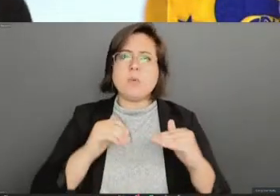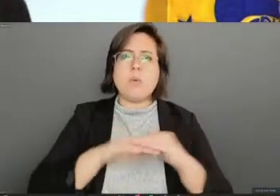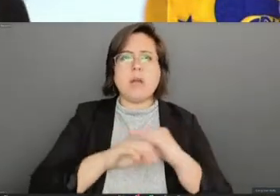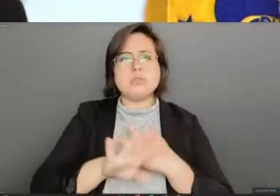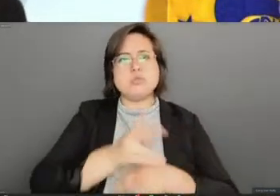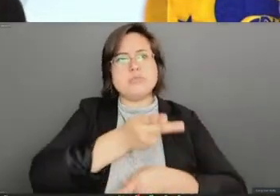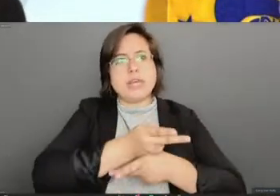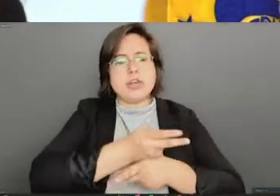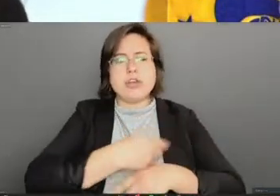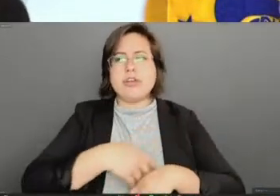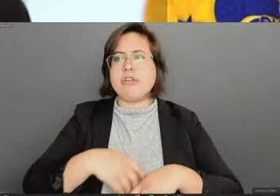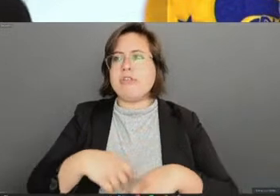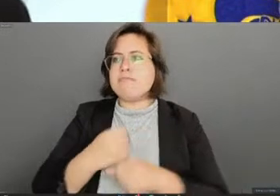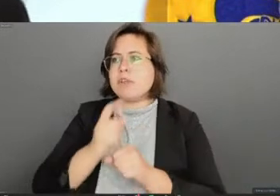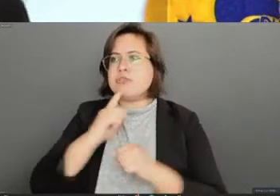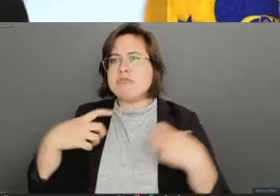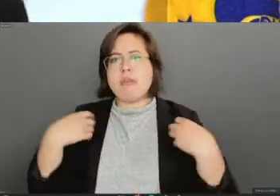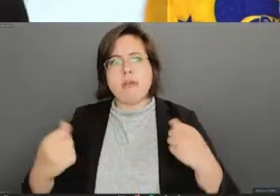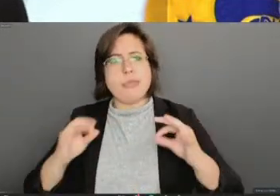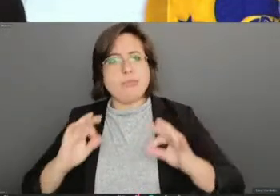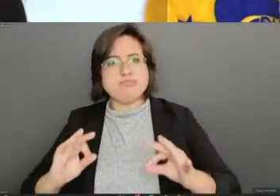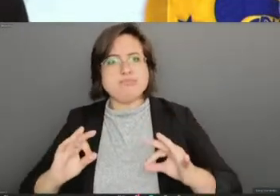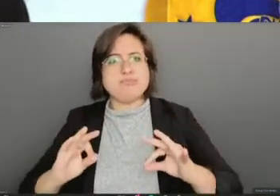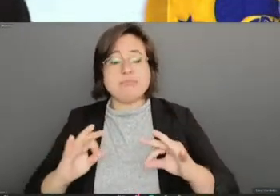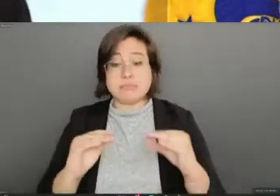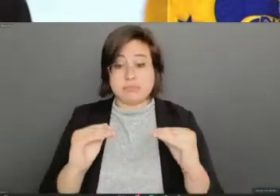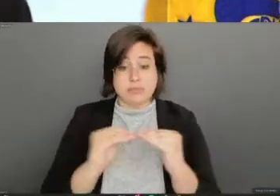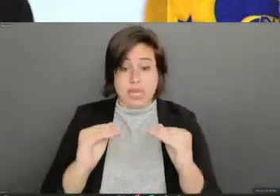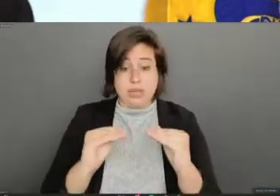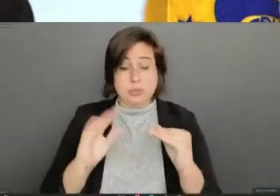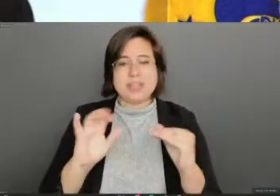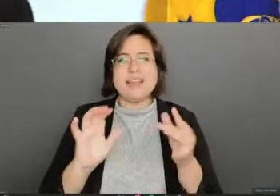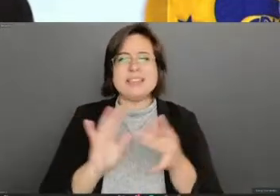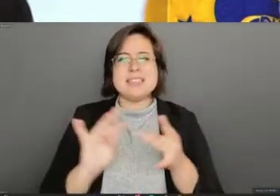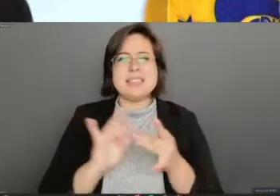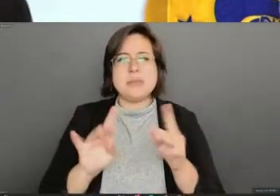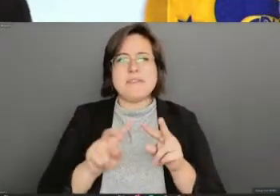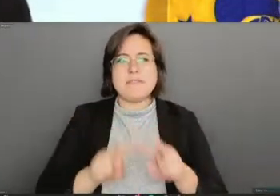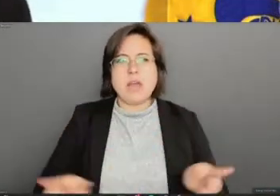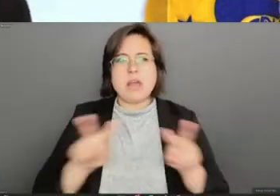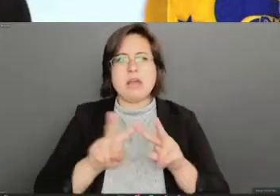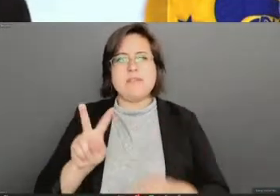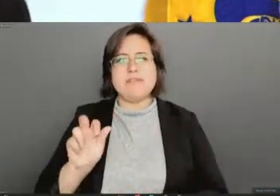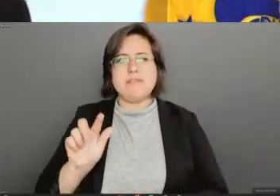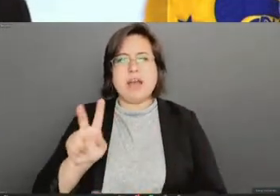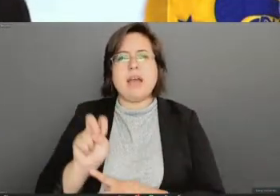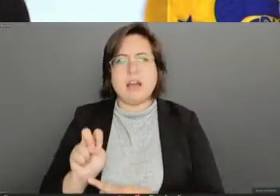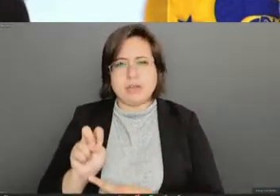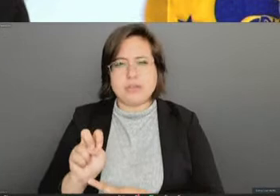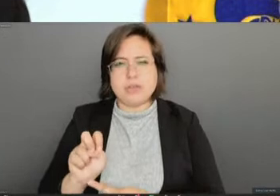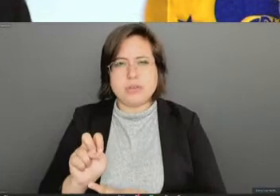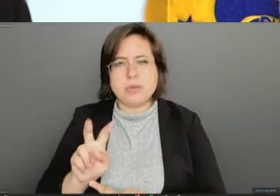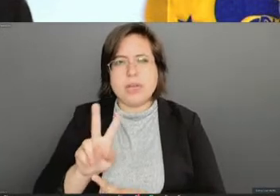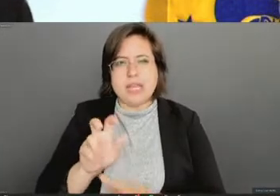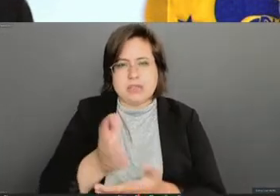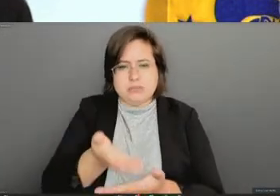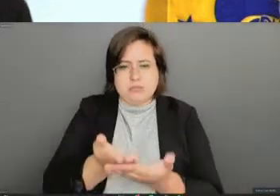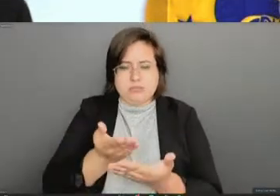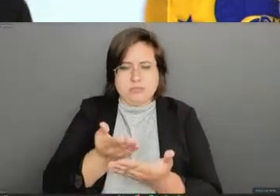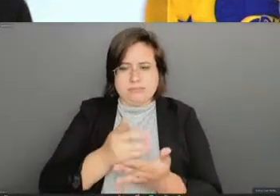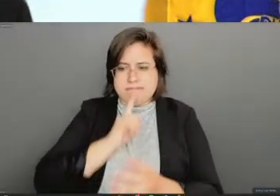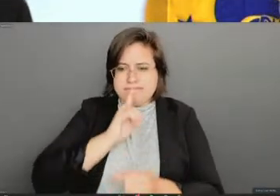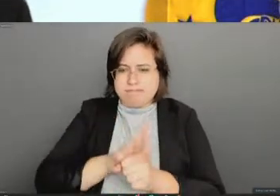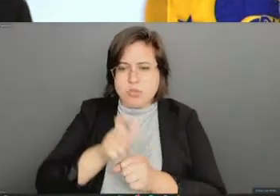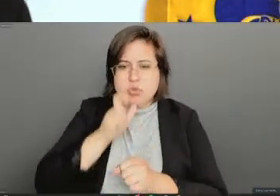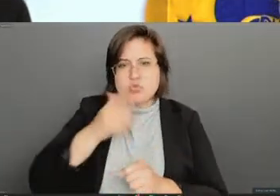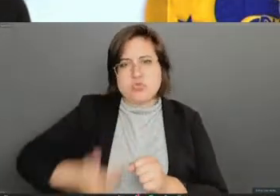or ensuring that people have good health outcomes. Equity is a statement of value. It's a affirmation of who we choose to be as